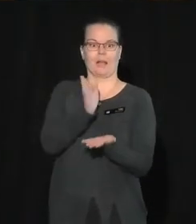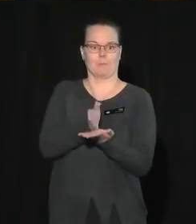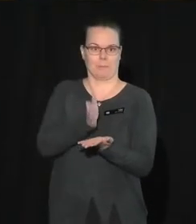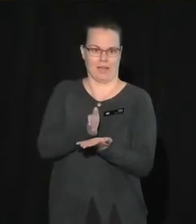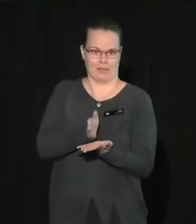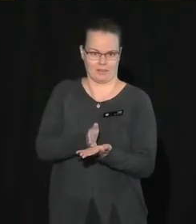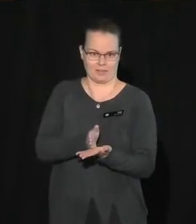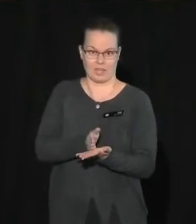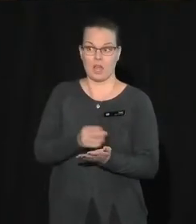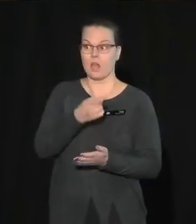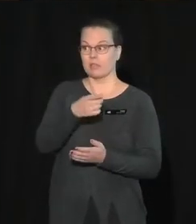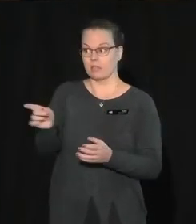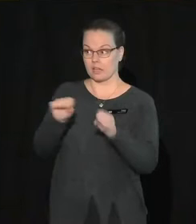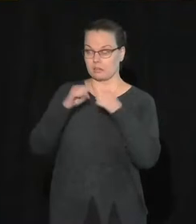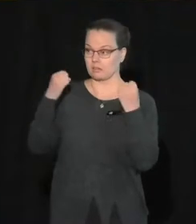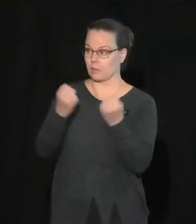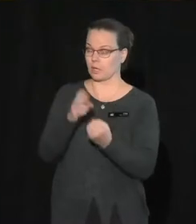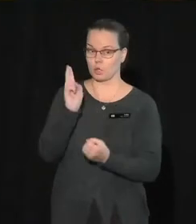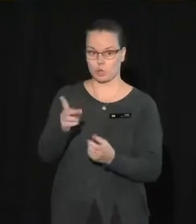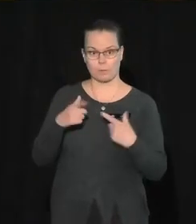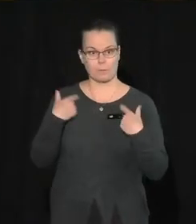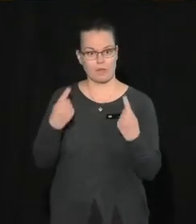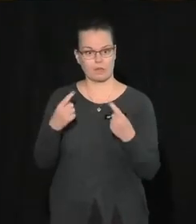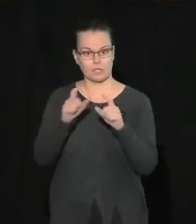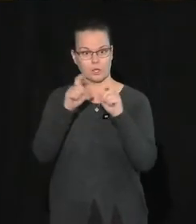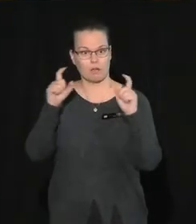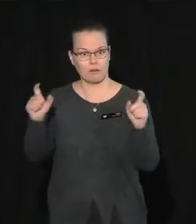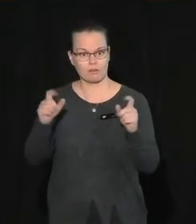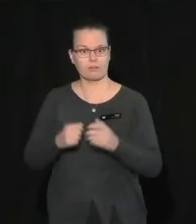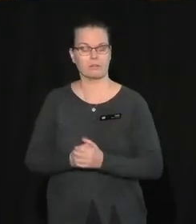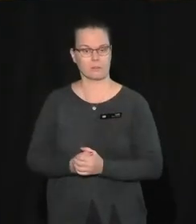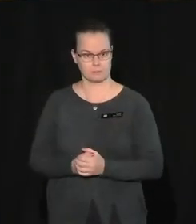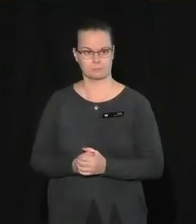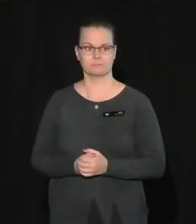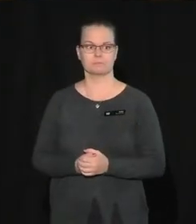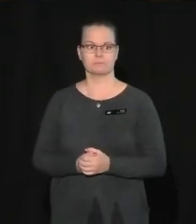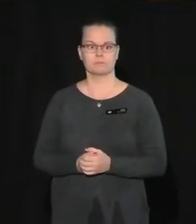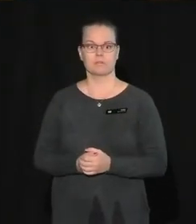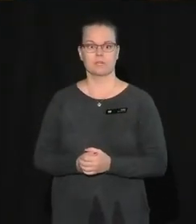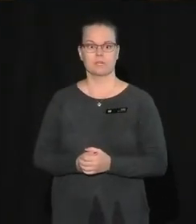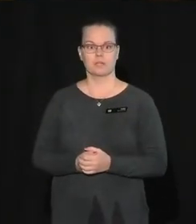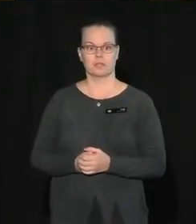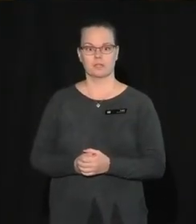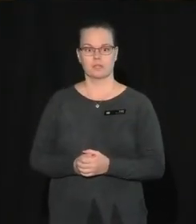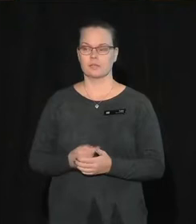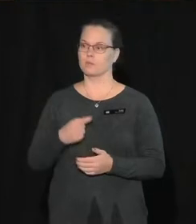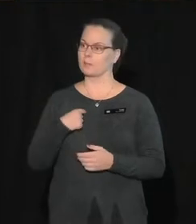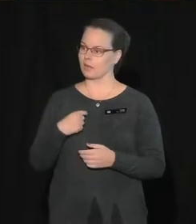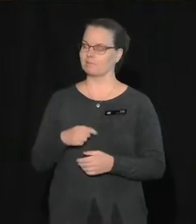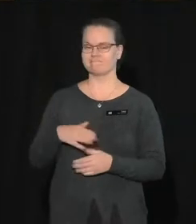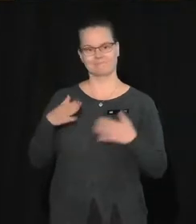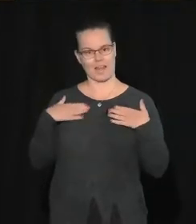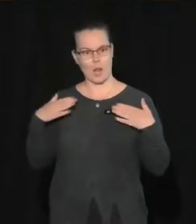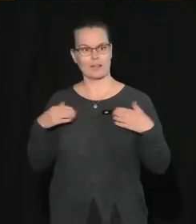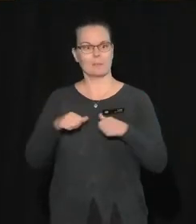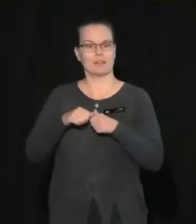in the very interesting conference that you have organized. But I'm very happy to be able